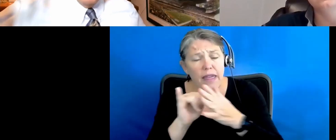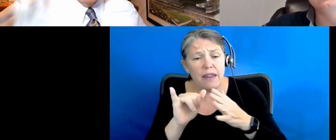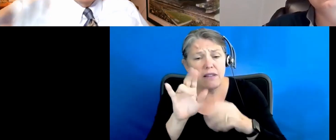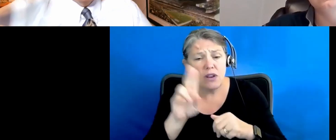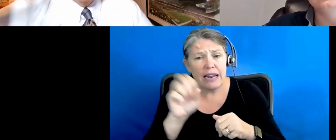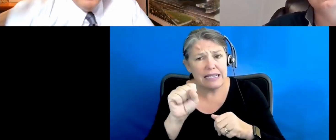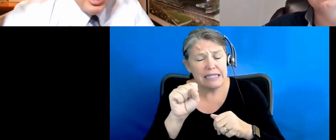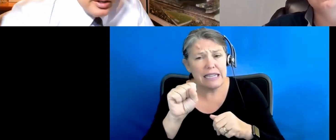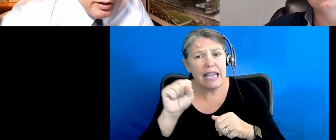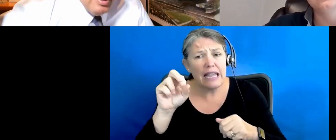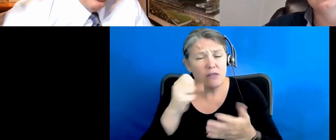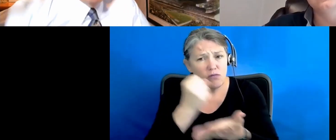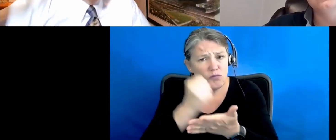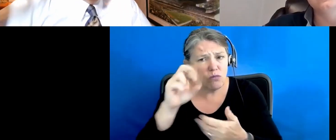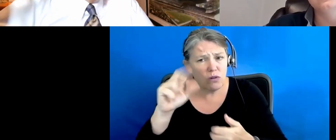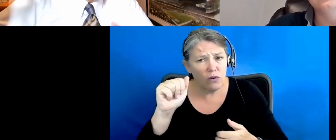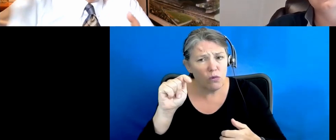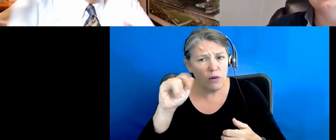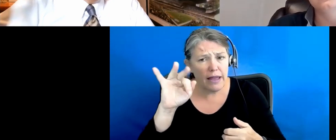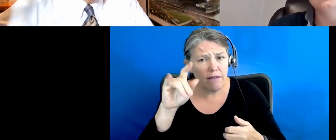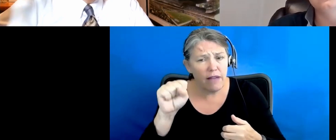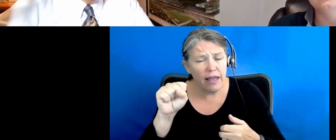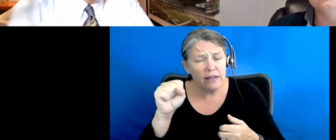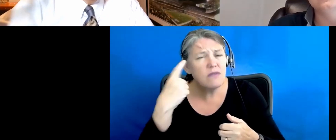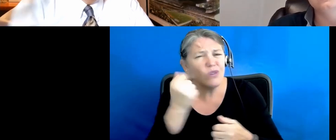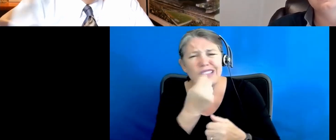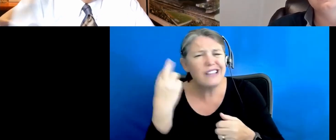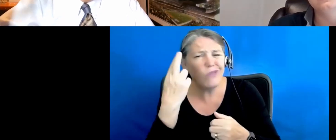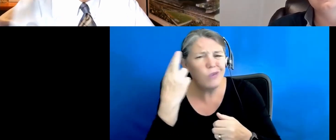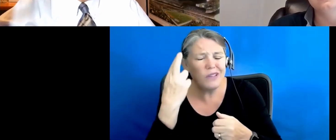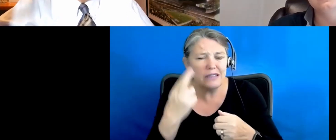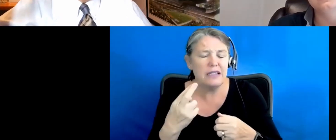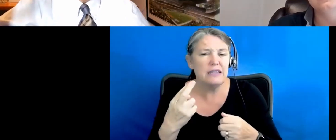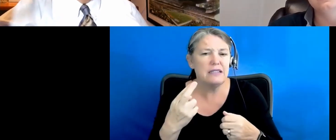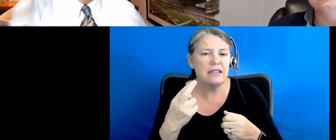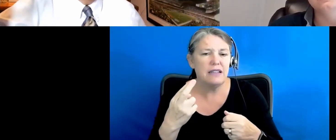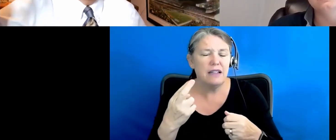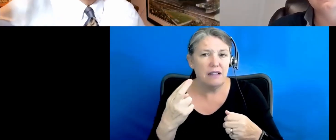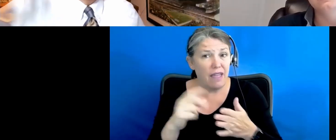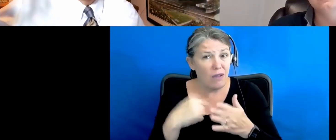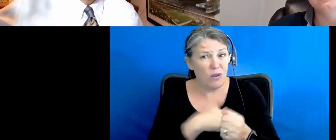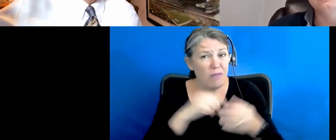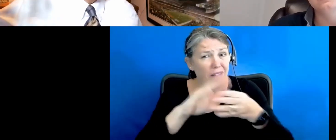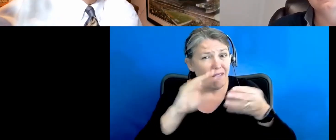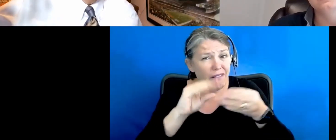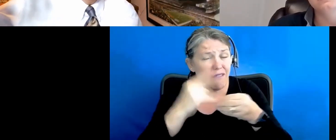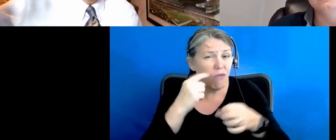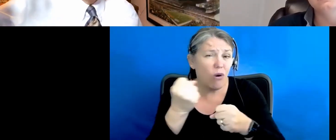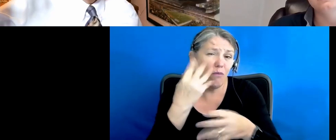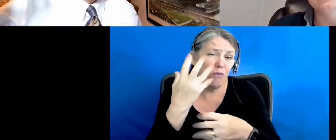States ratify the CRPD for many reasons that the NCD has been espousing for a number of